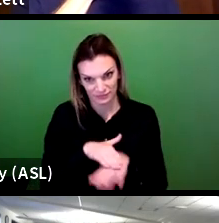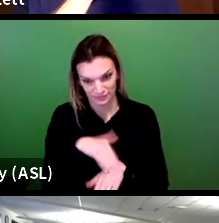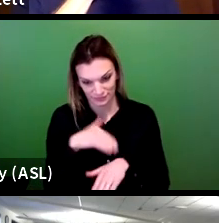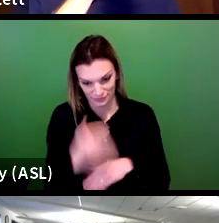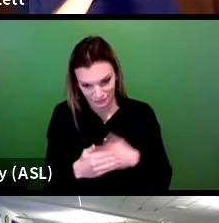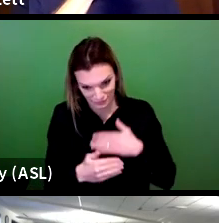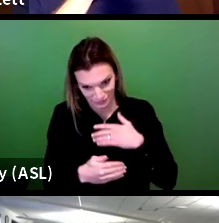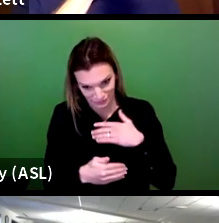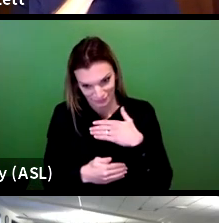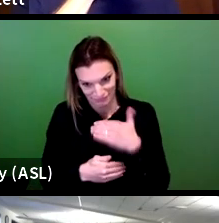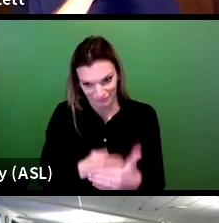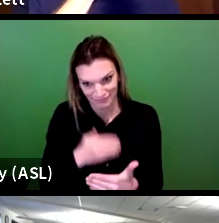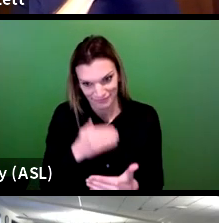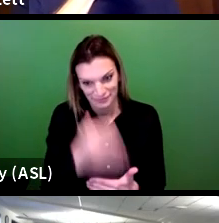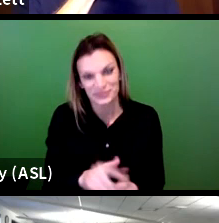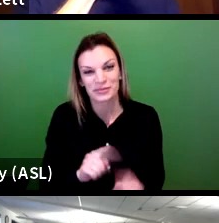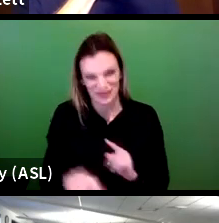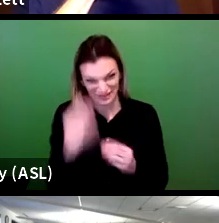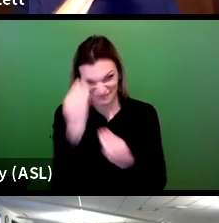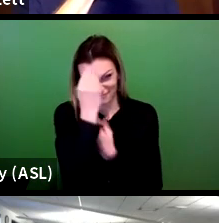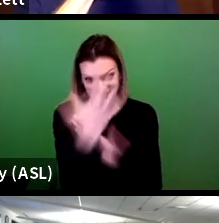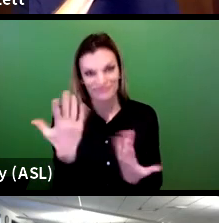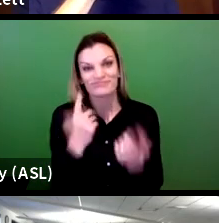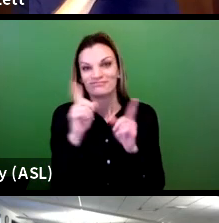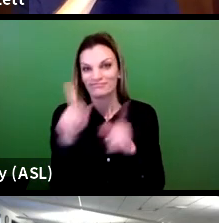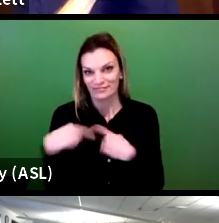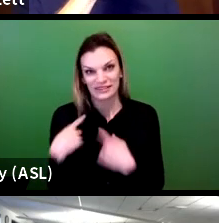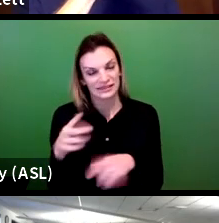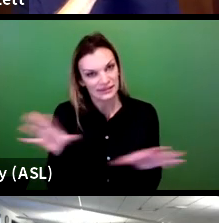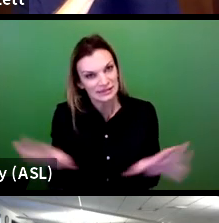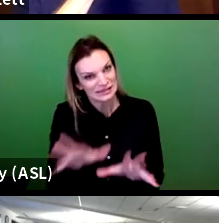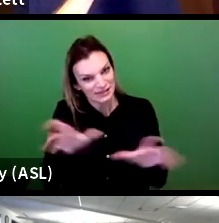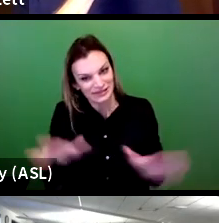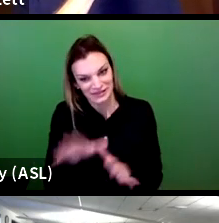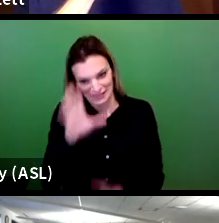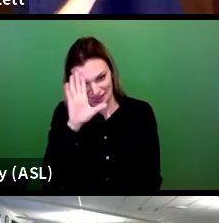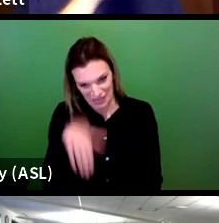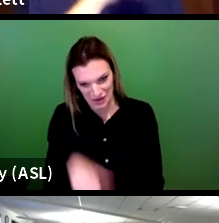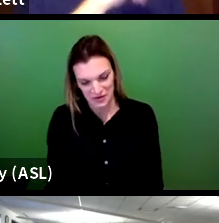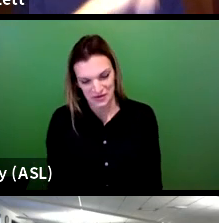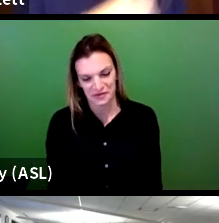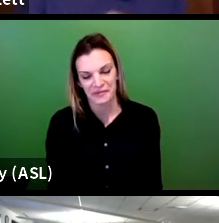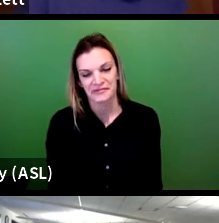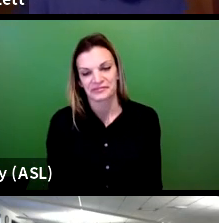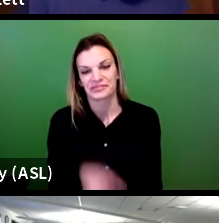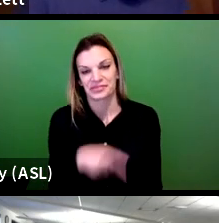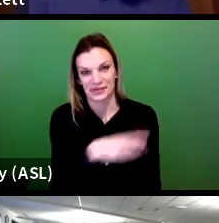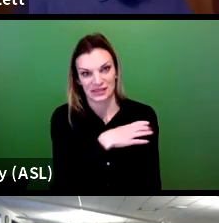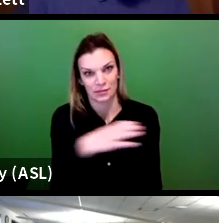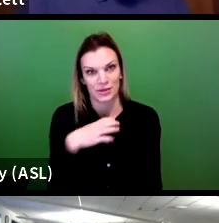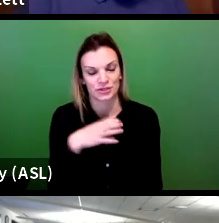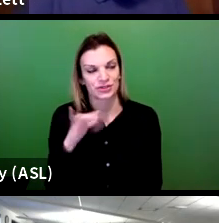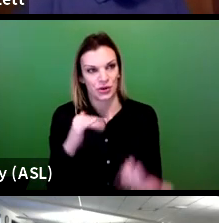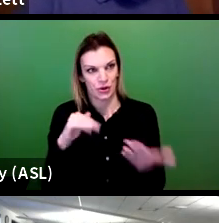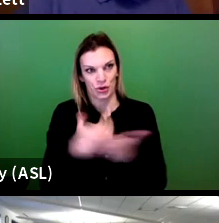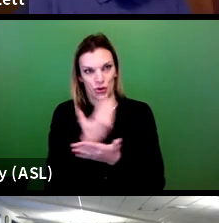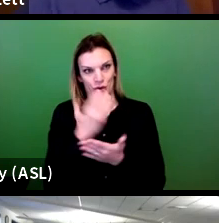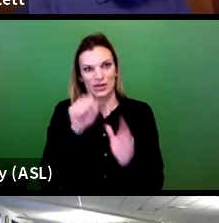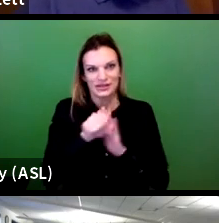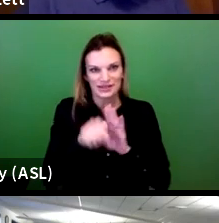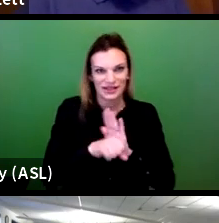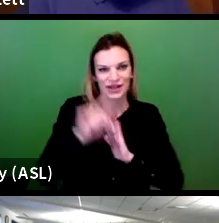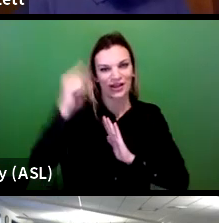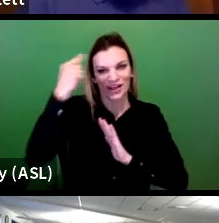but know that we are working on it, since all of you and this commission is new to state government. It's just taking